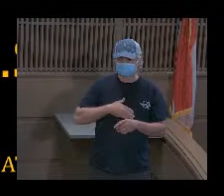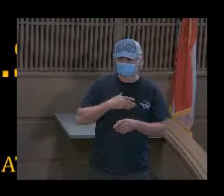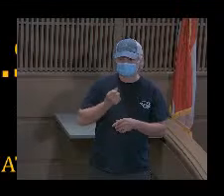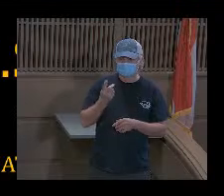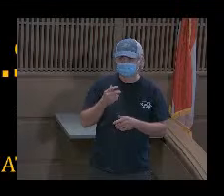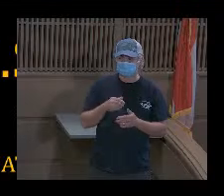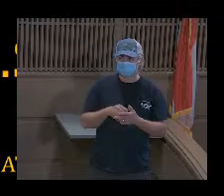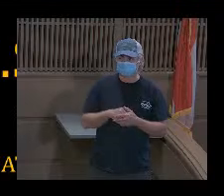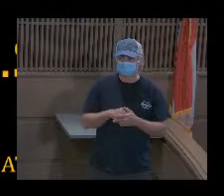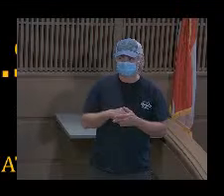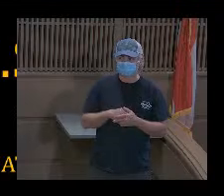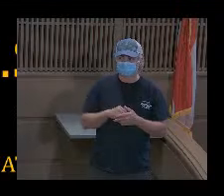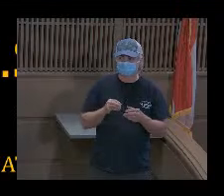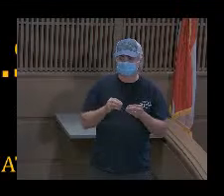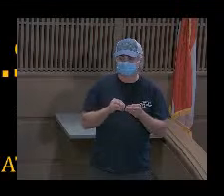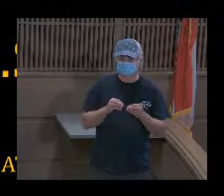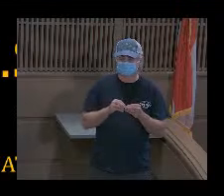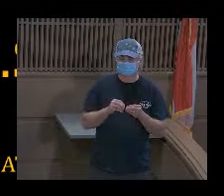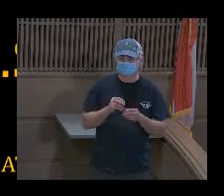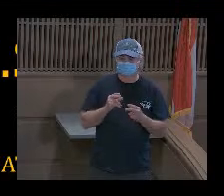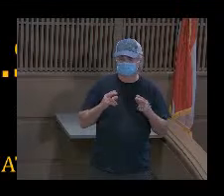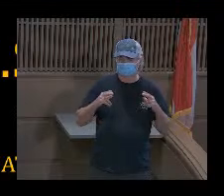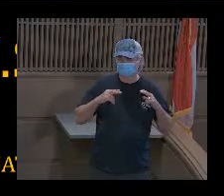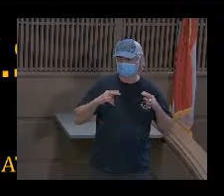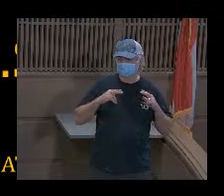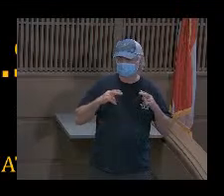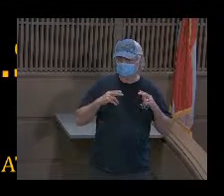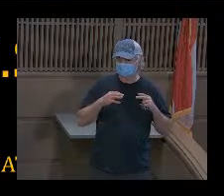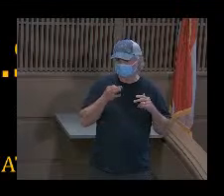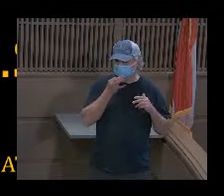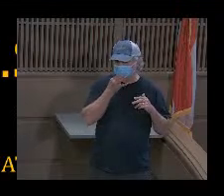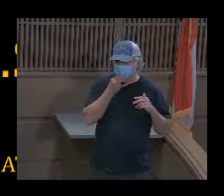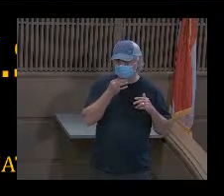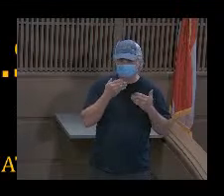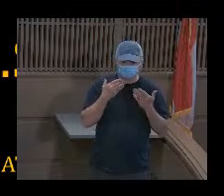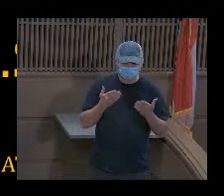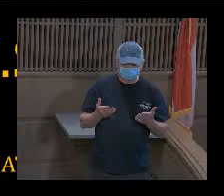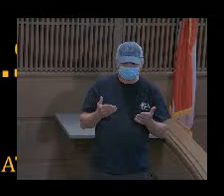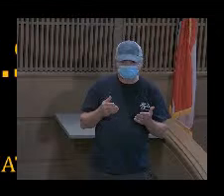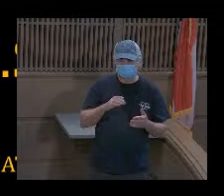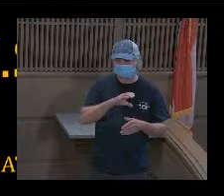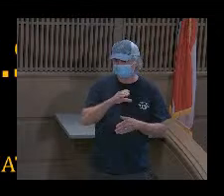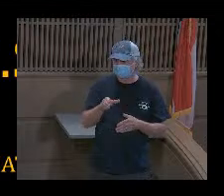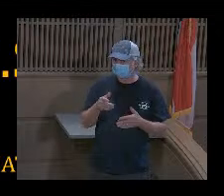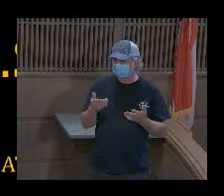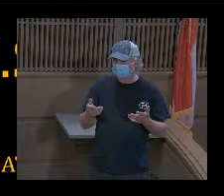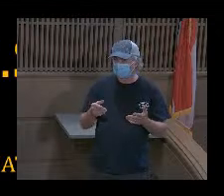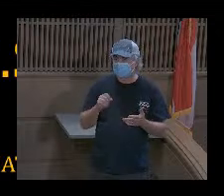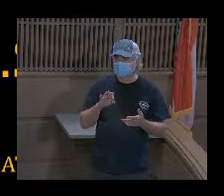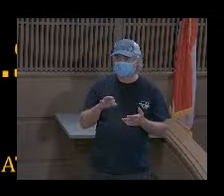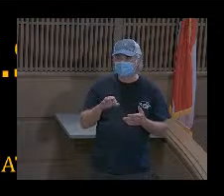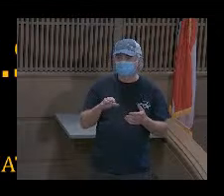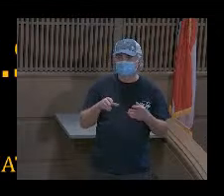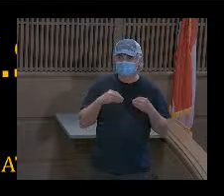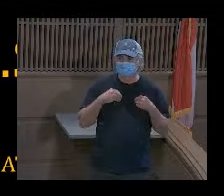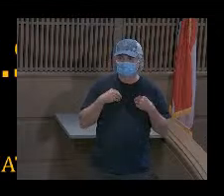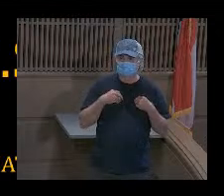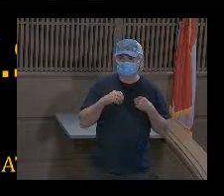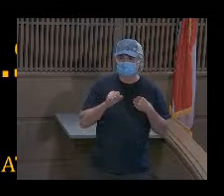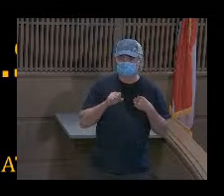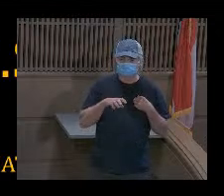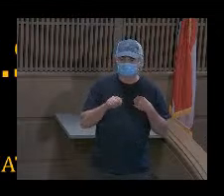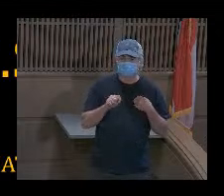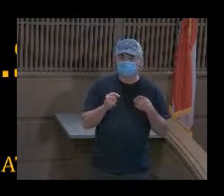we've got more holidays coming up. Don't wait around. If you take the Moderna, you get your shot on